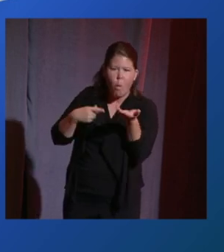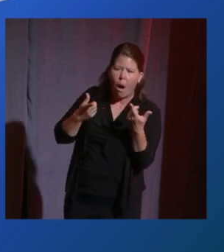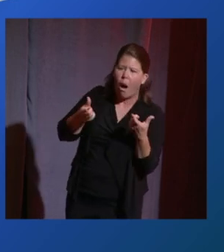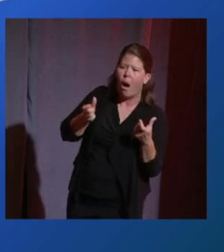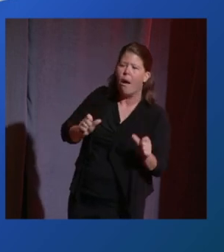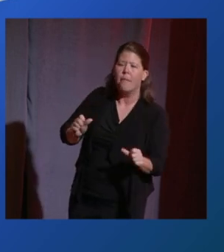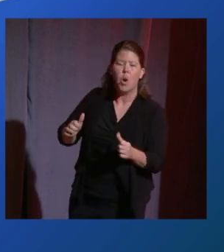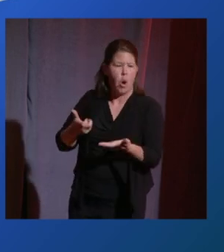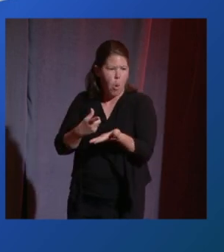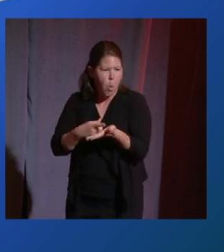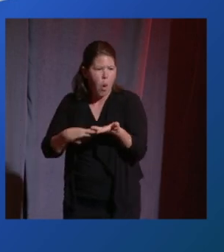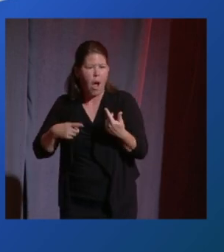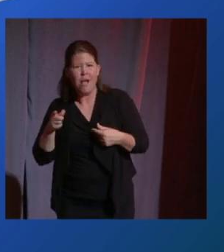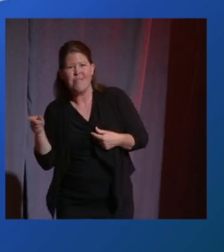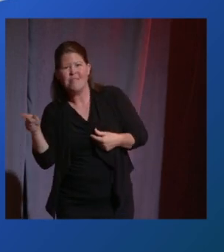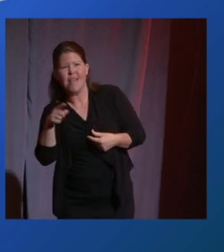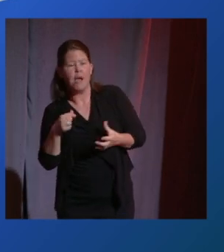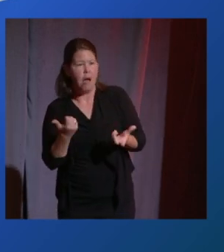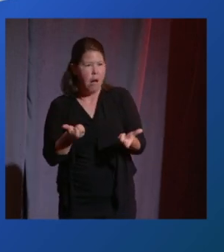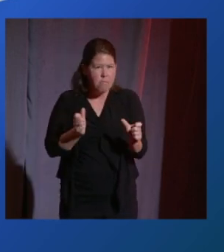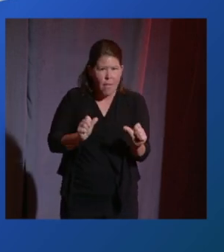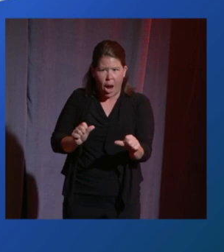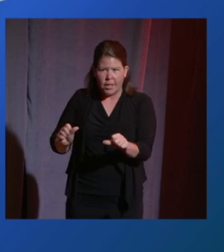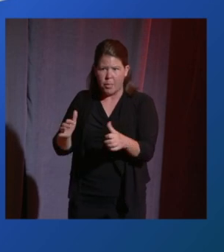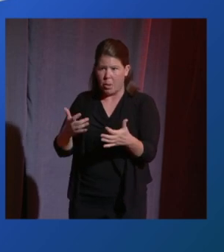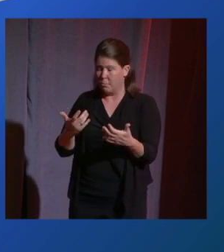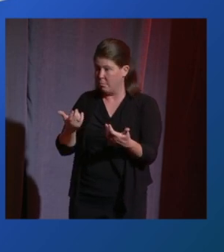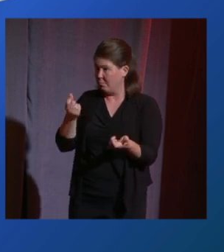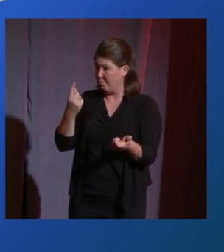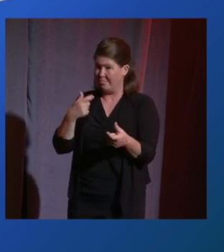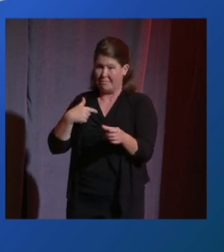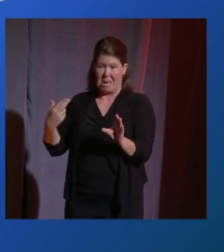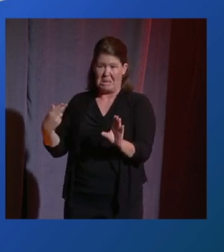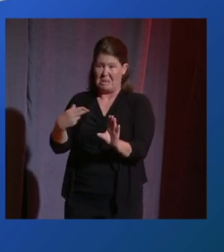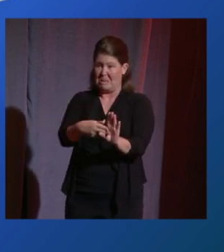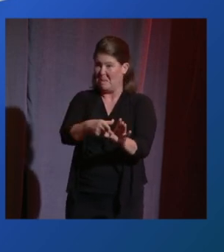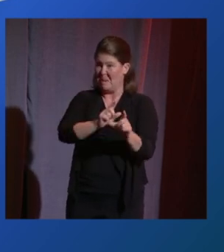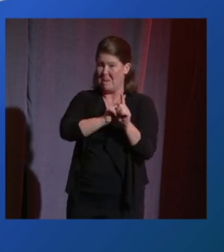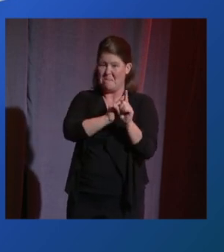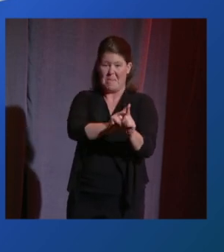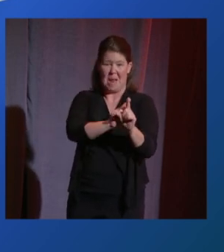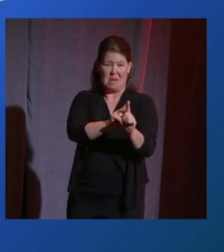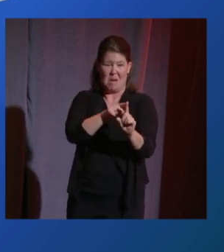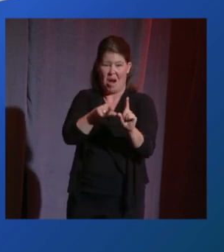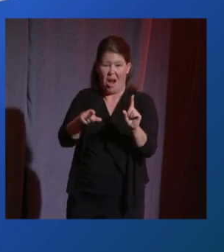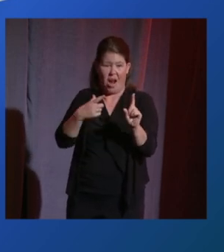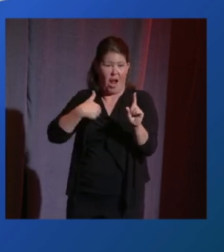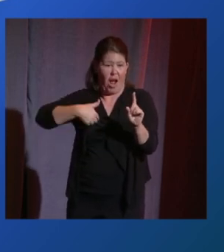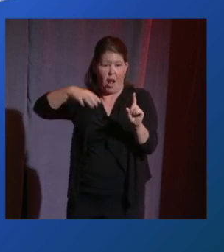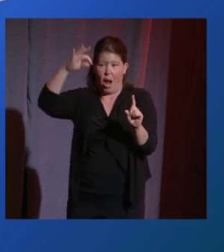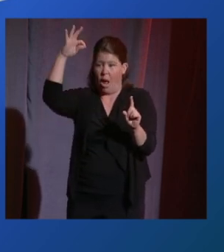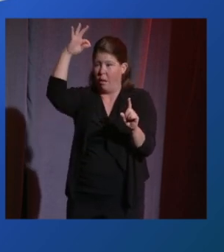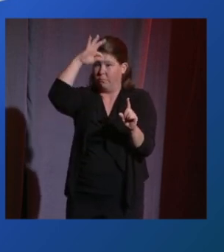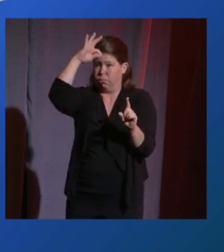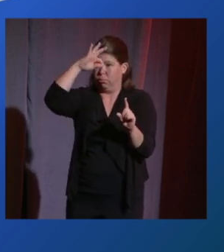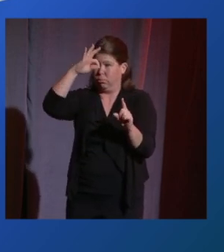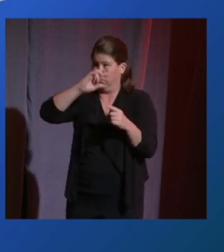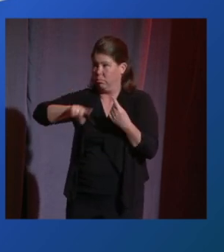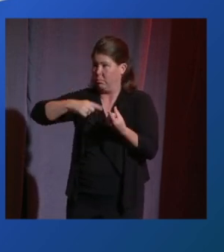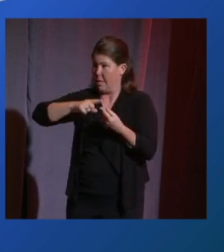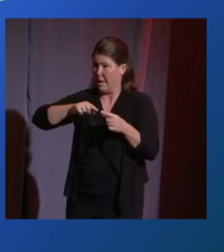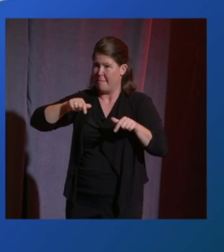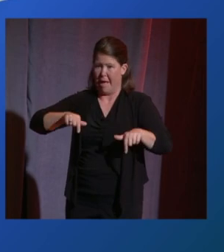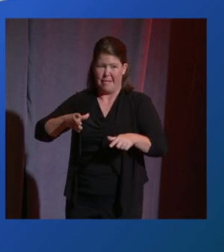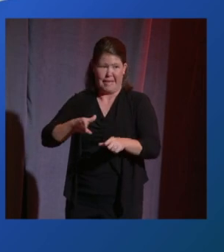so entering the remote sensing lab I didn't know what I was going to do I had nothing no knowledge about GPR but I knew that I